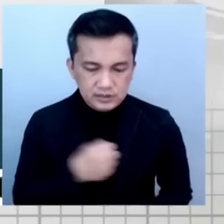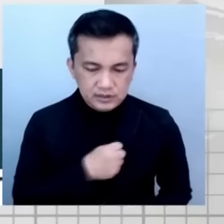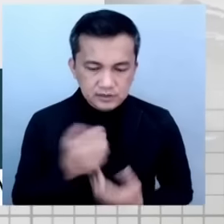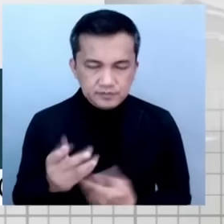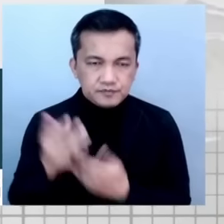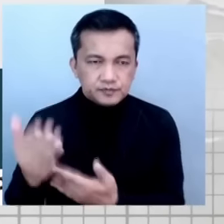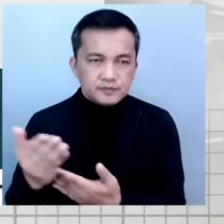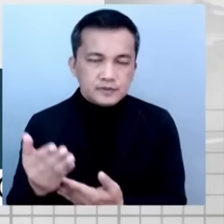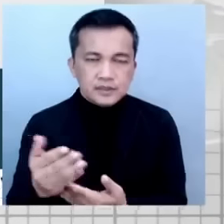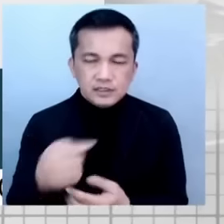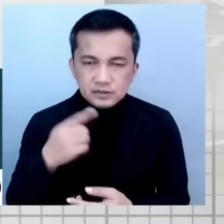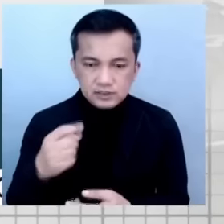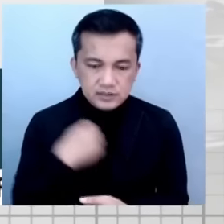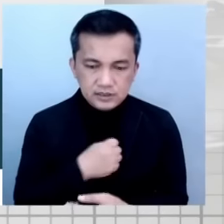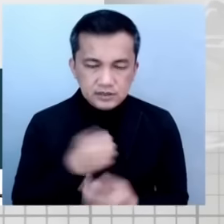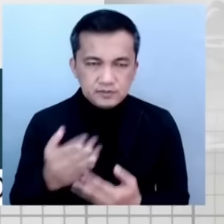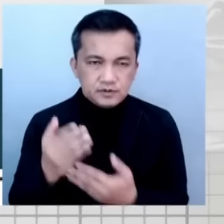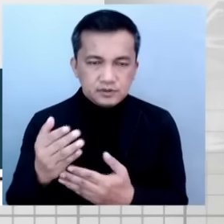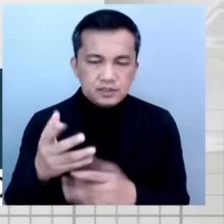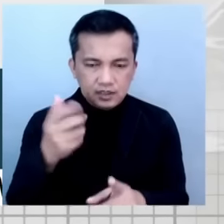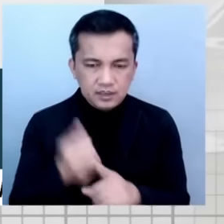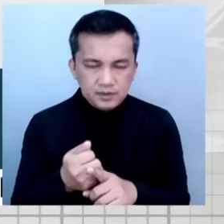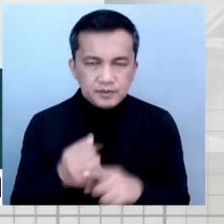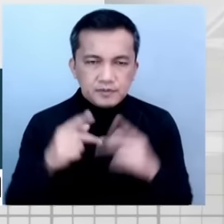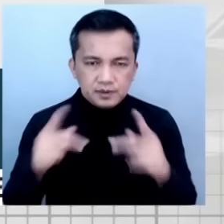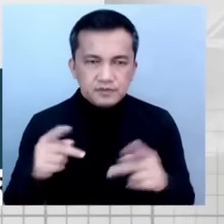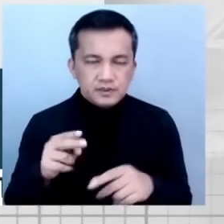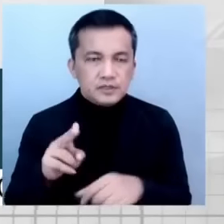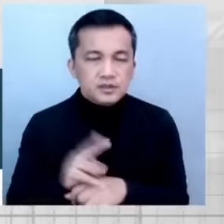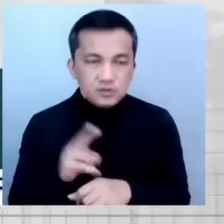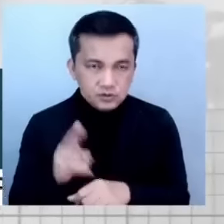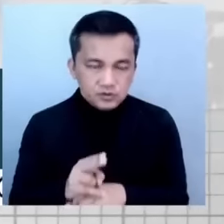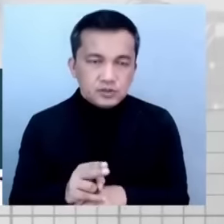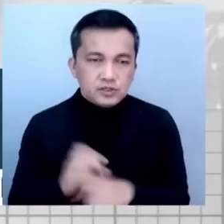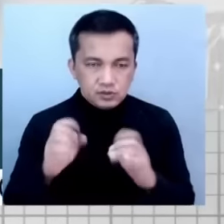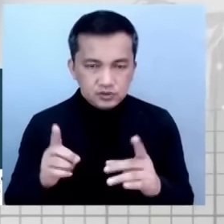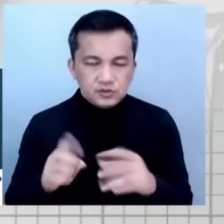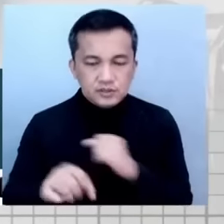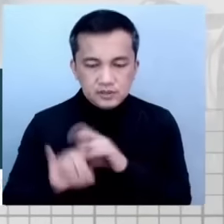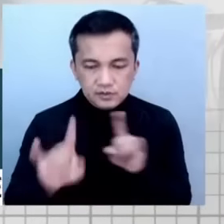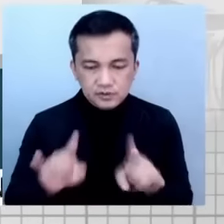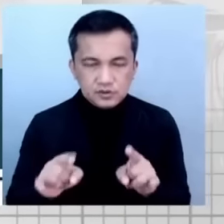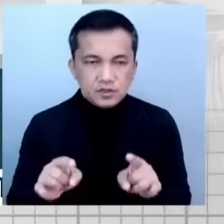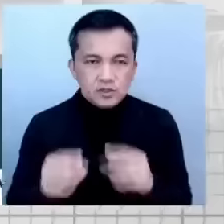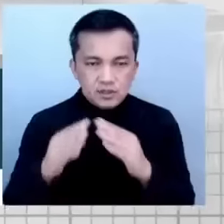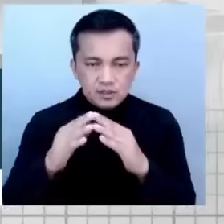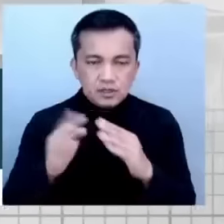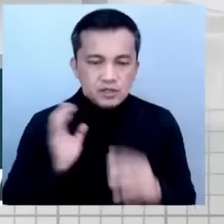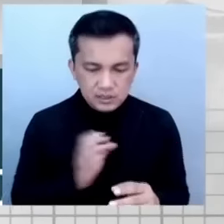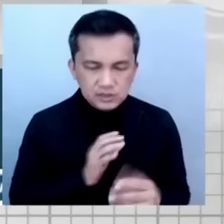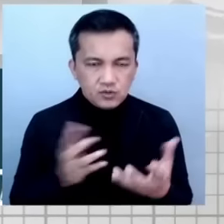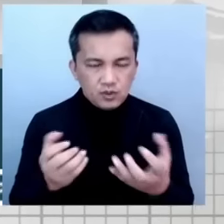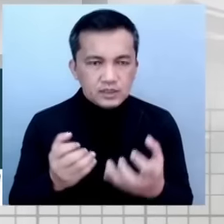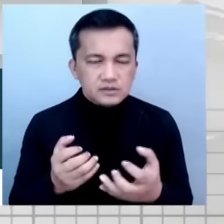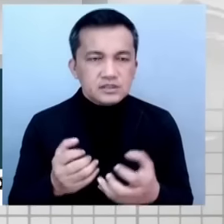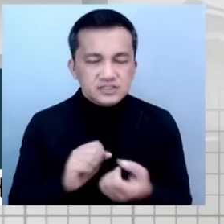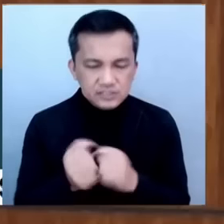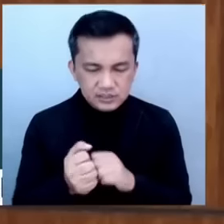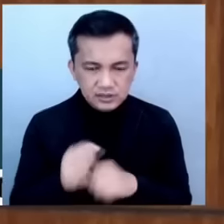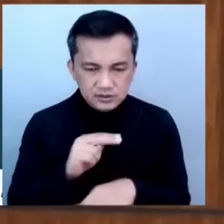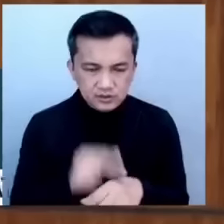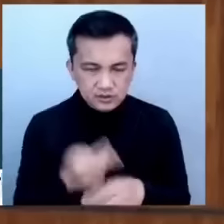Senate proposal only affects public utilities, education, and advertising, but the House also wants changes to natural resources, land, and mass media